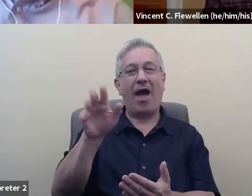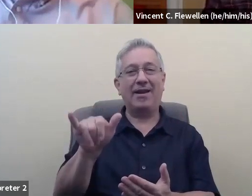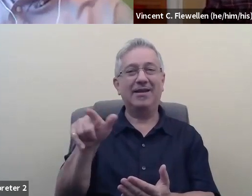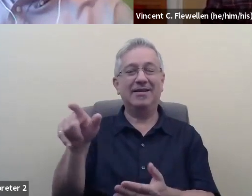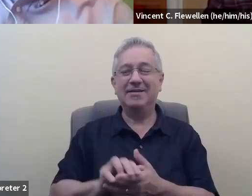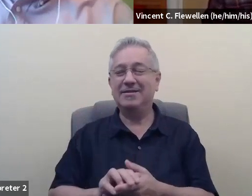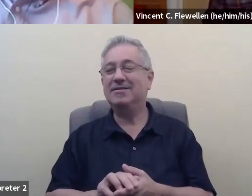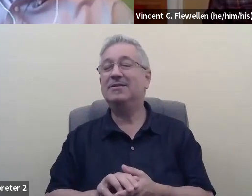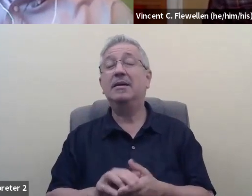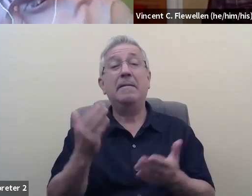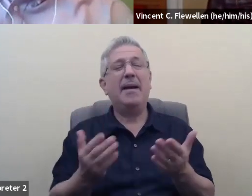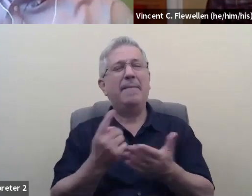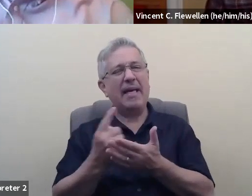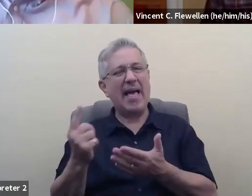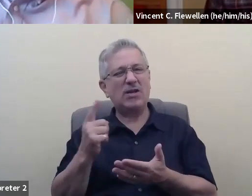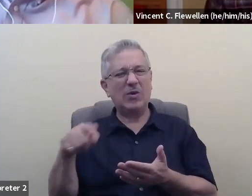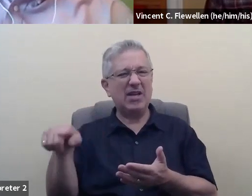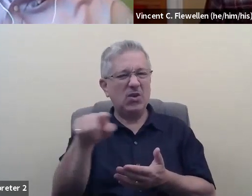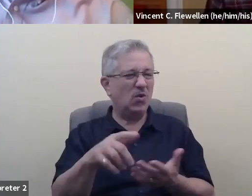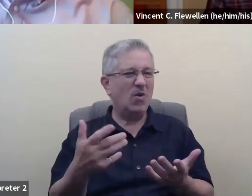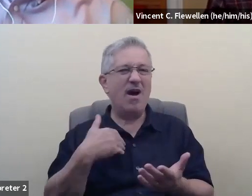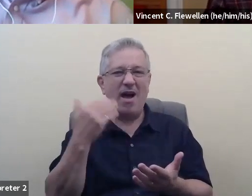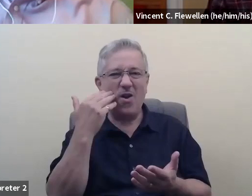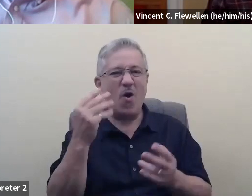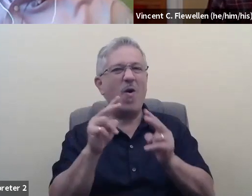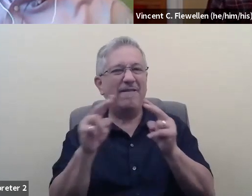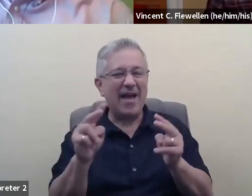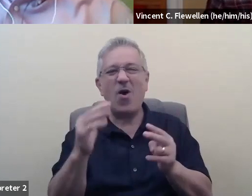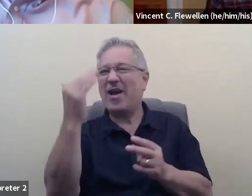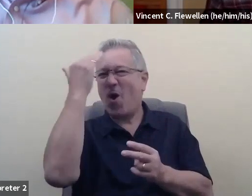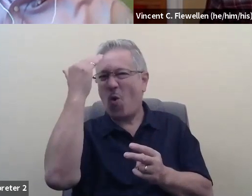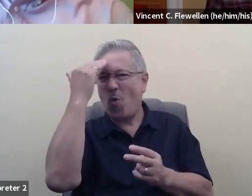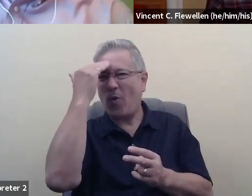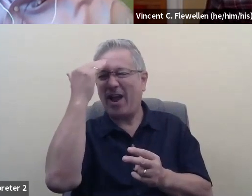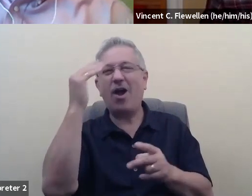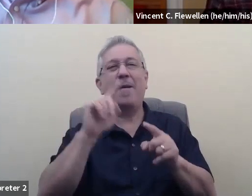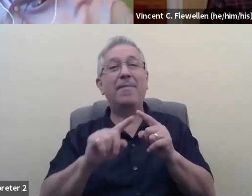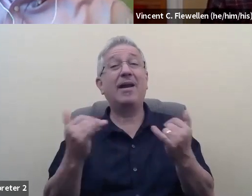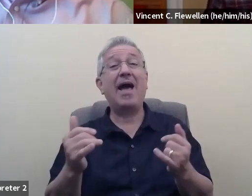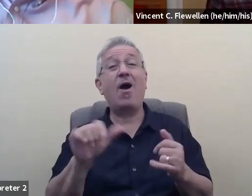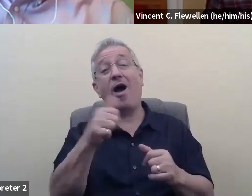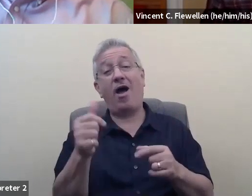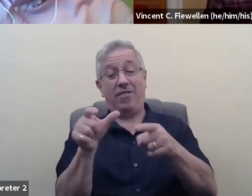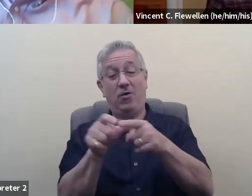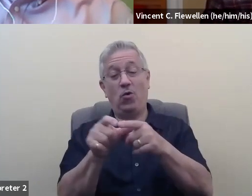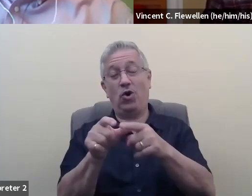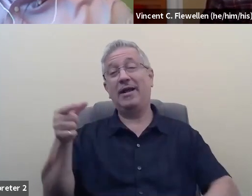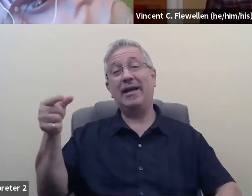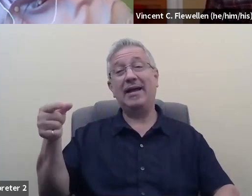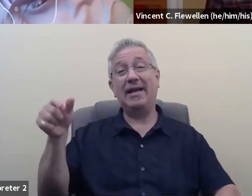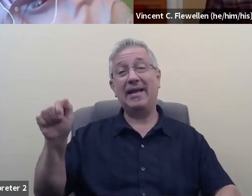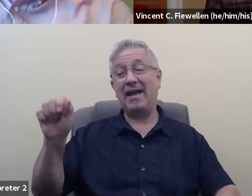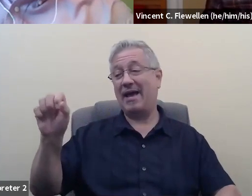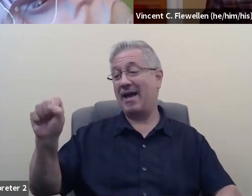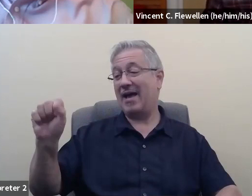may have already been so aware of it, but racial gaslighting, which is what you talked about,